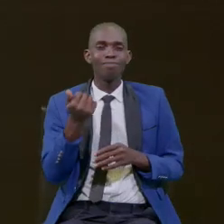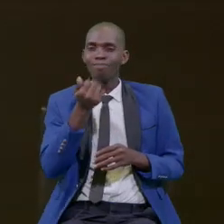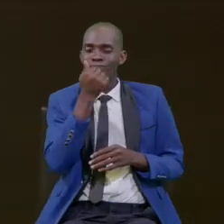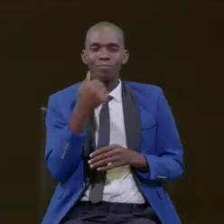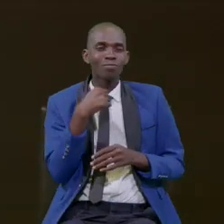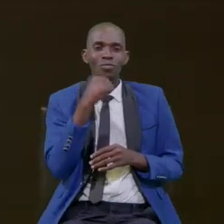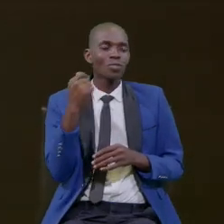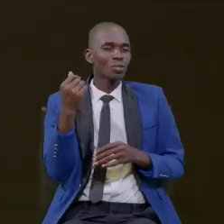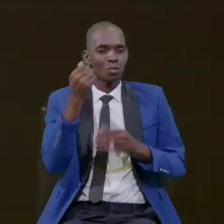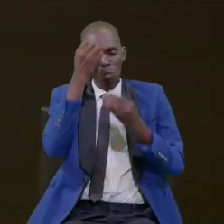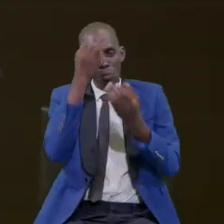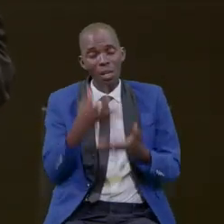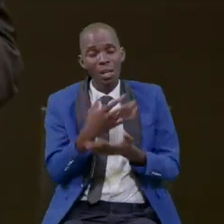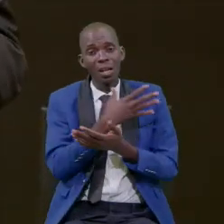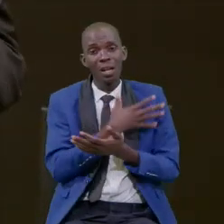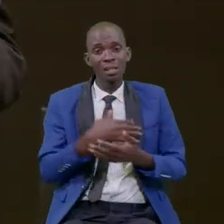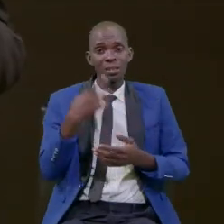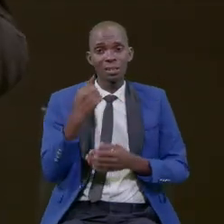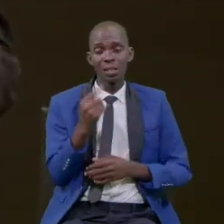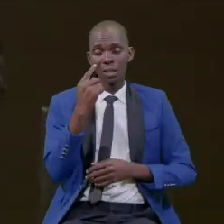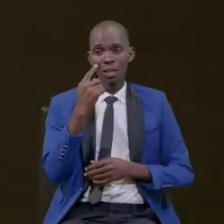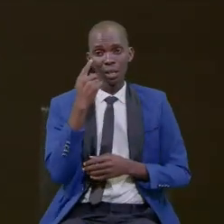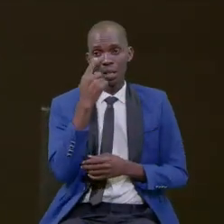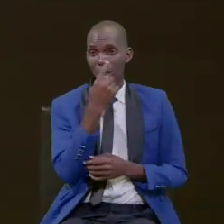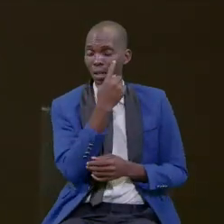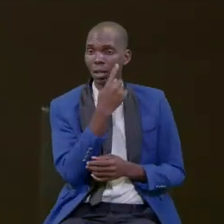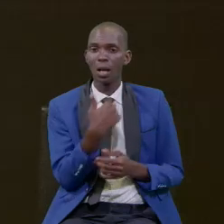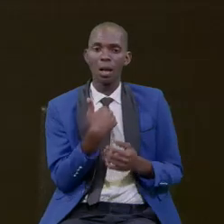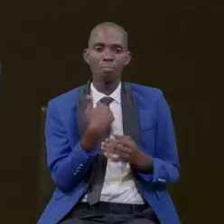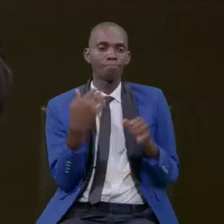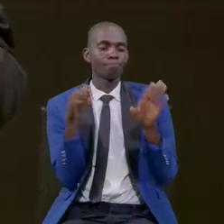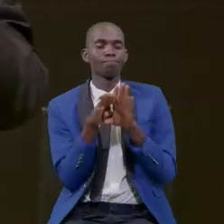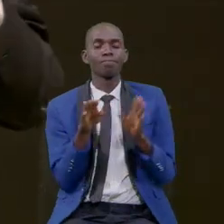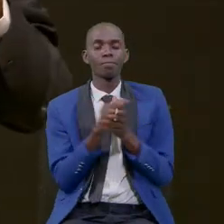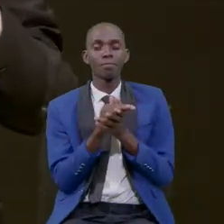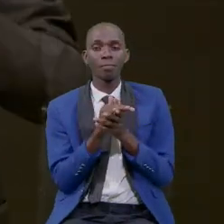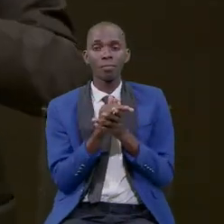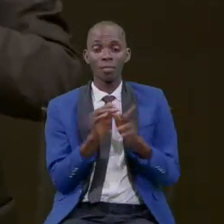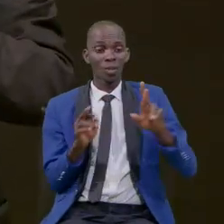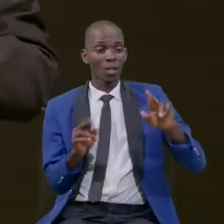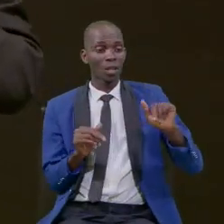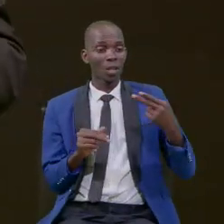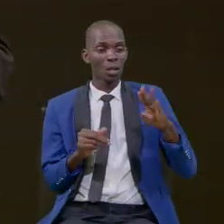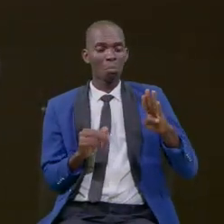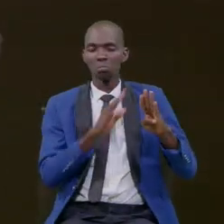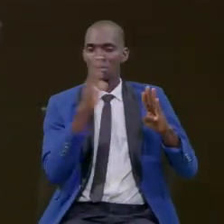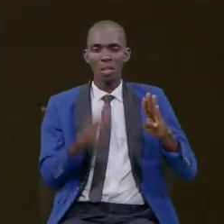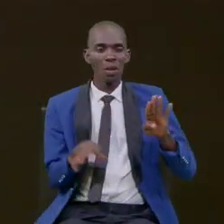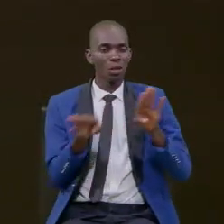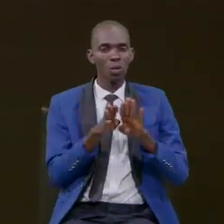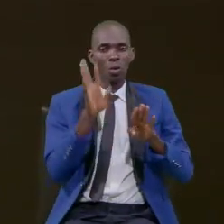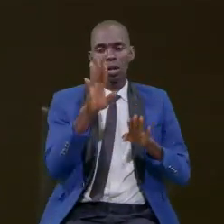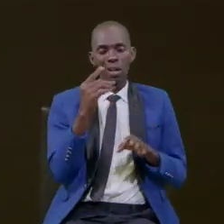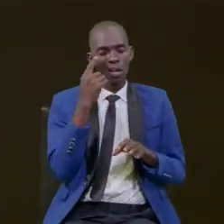their eyes they have closed. Rahab did not close her eyes. She